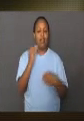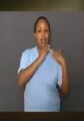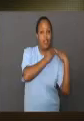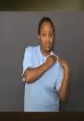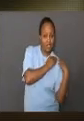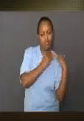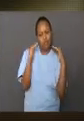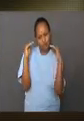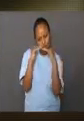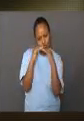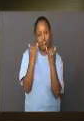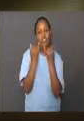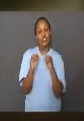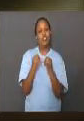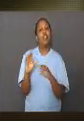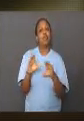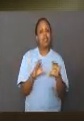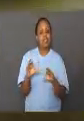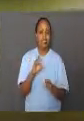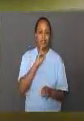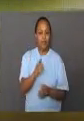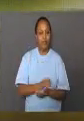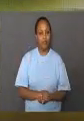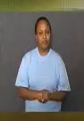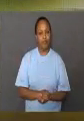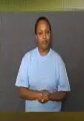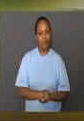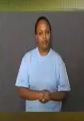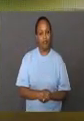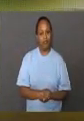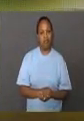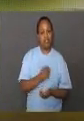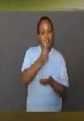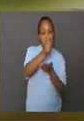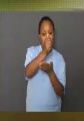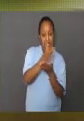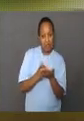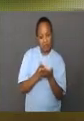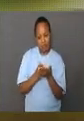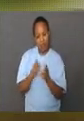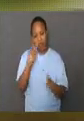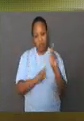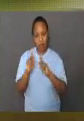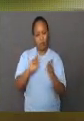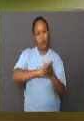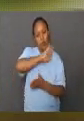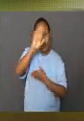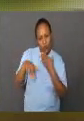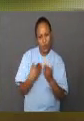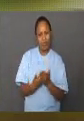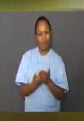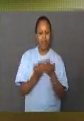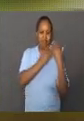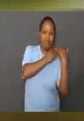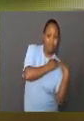burdens equally in society. If some people shoulder all of the